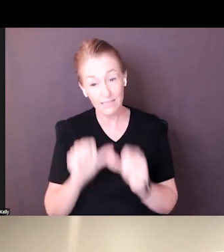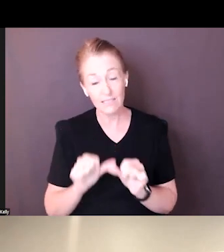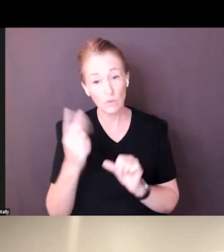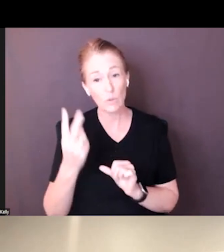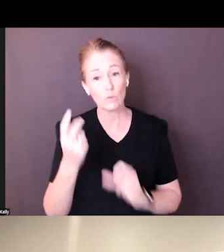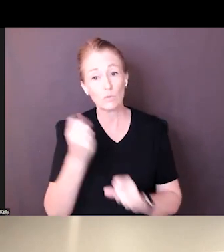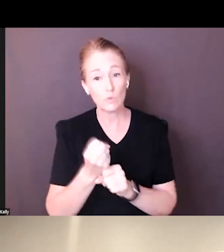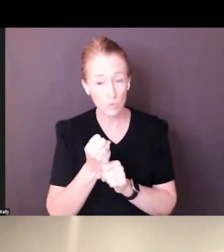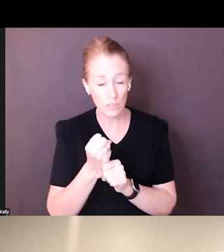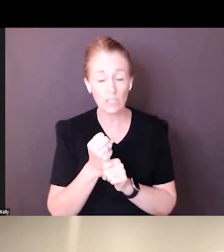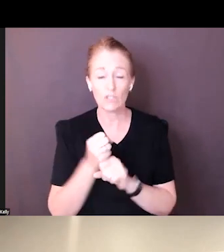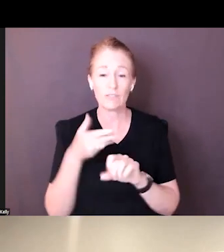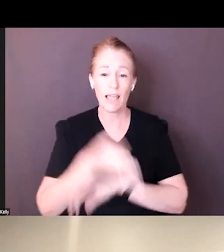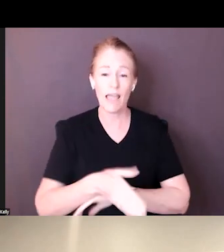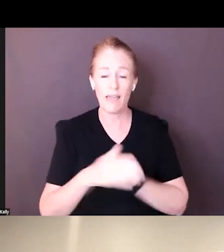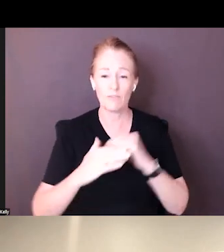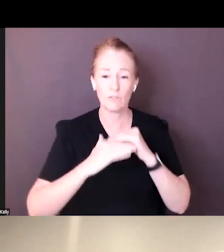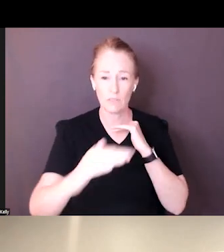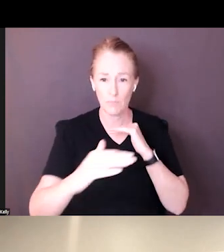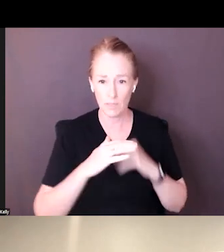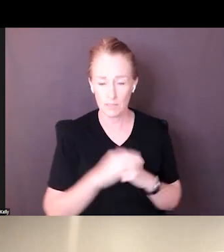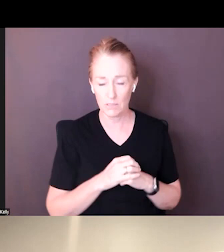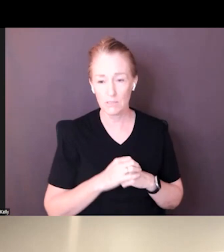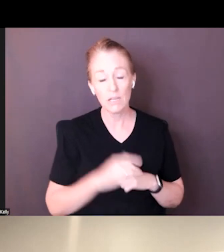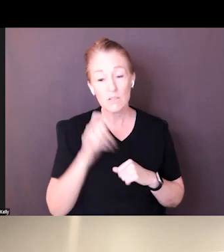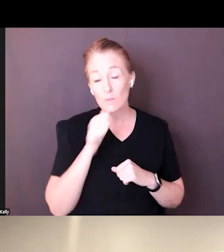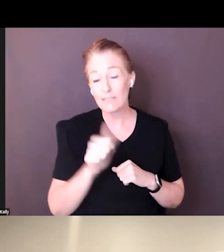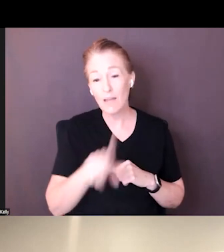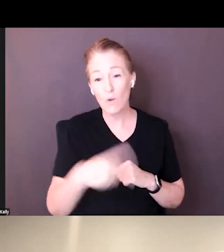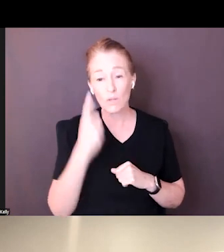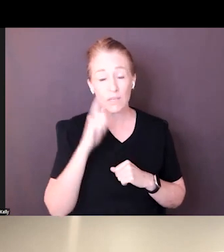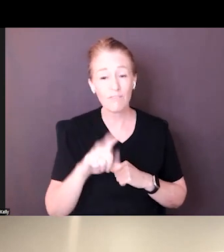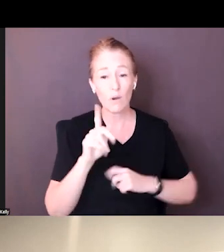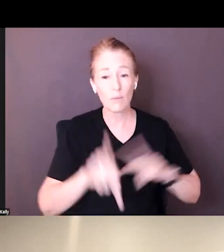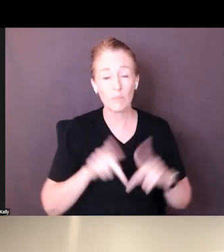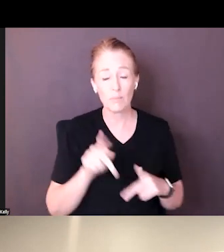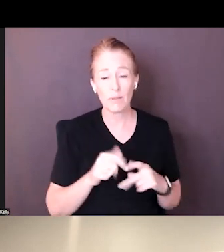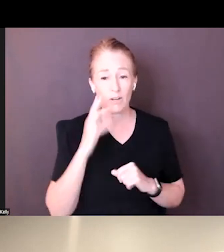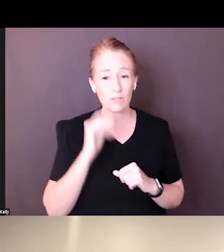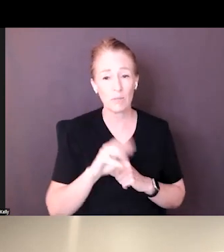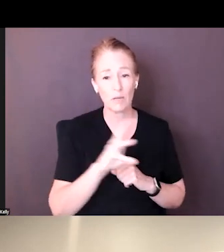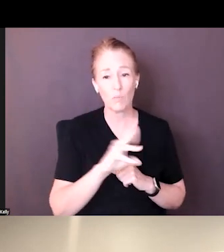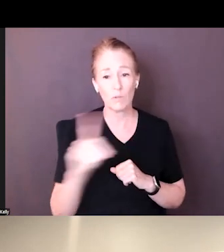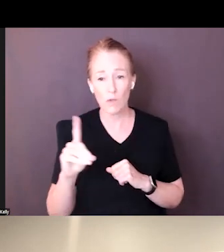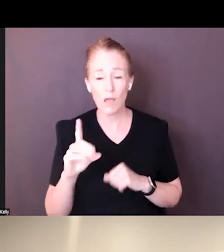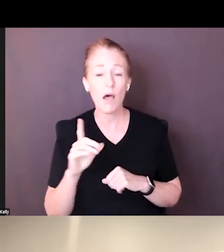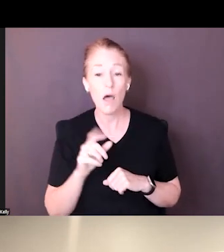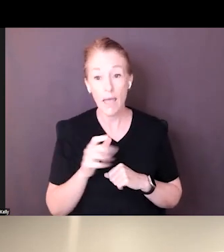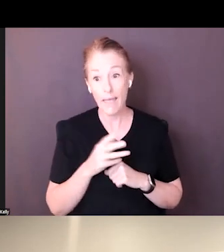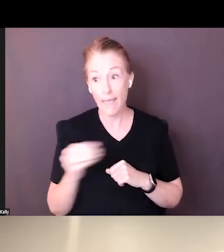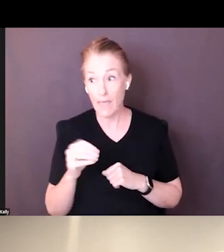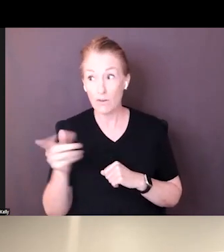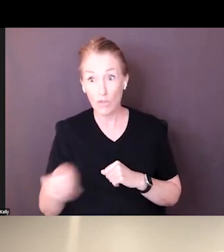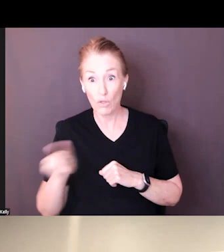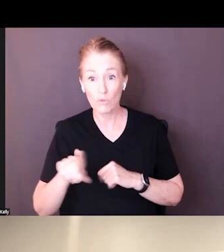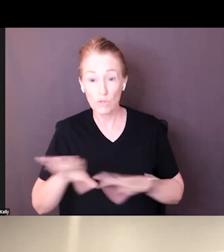bigger than just opioid withdrawal, and especially for people who are doing well on the medication, it means losing their pain